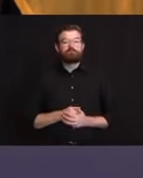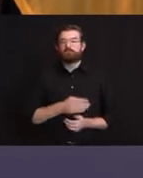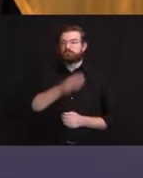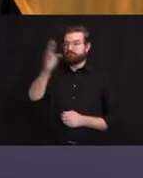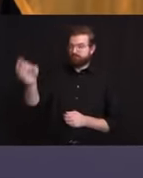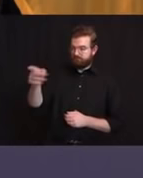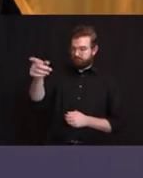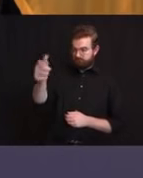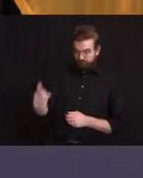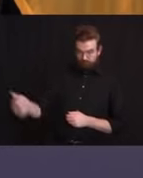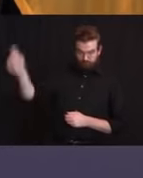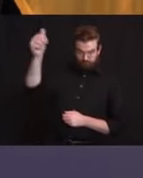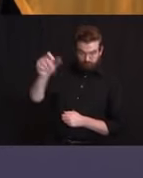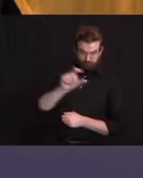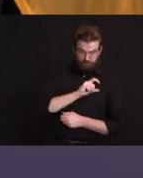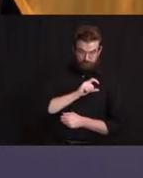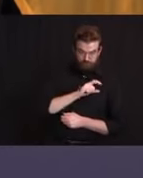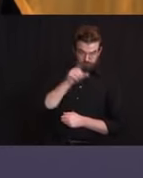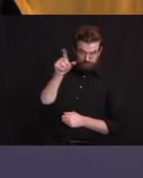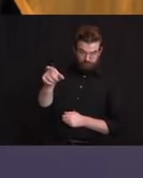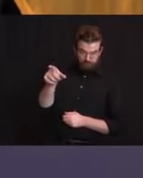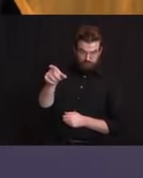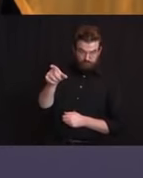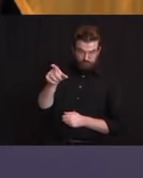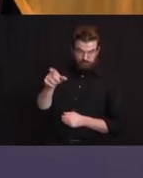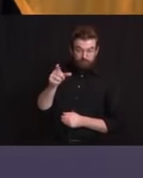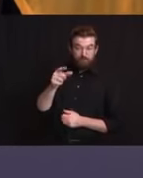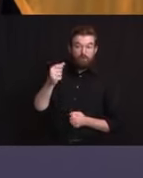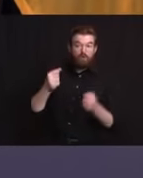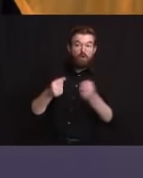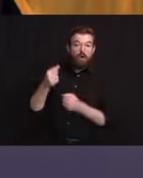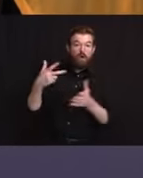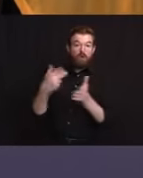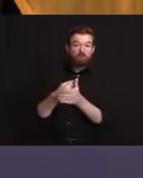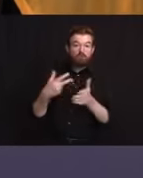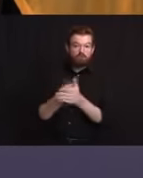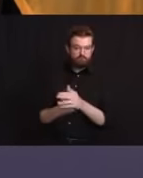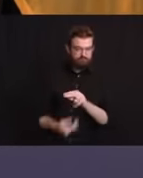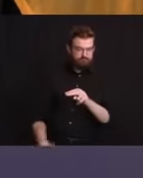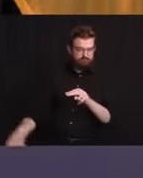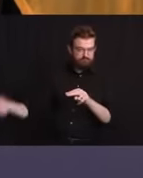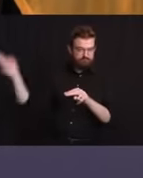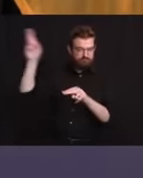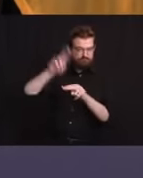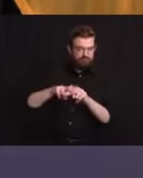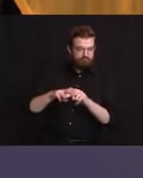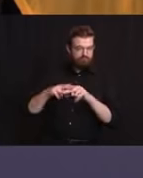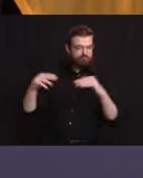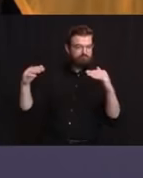to? I'll start, and Judy and Pat can come in if that's okay with you guys.